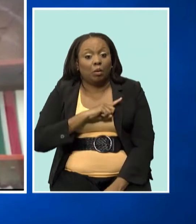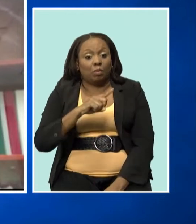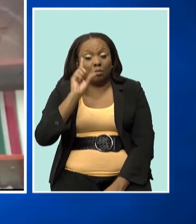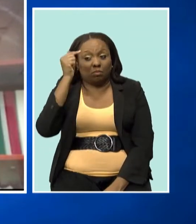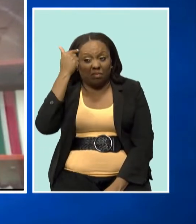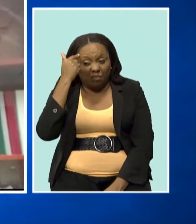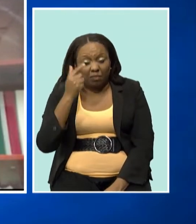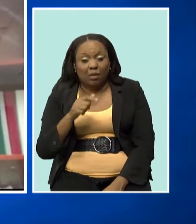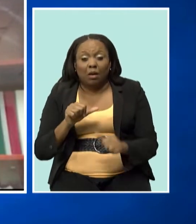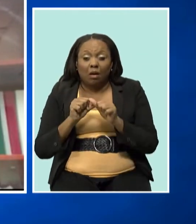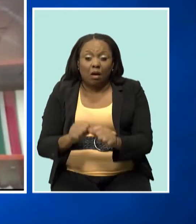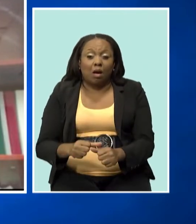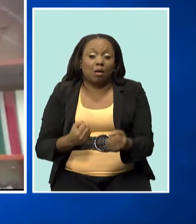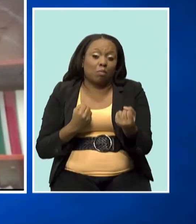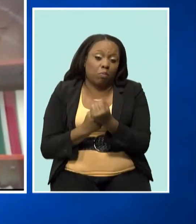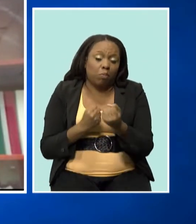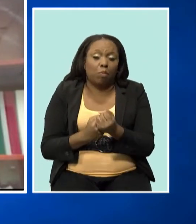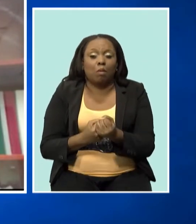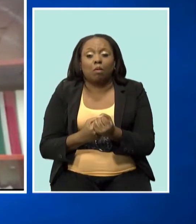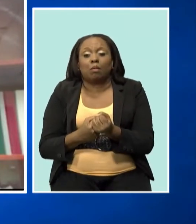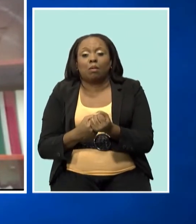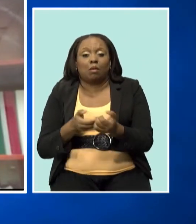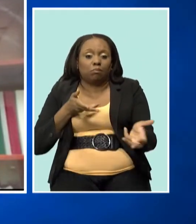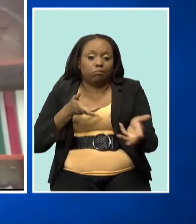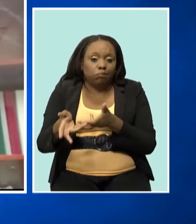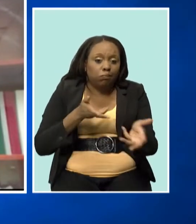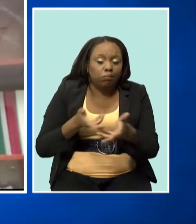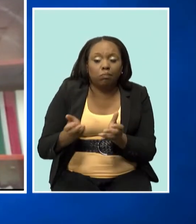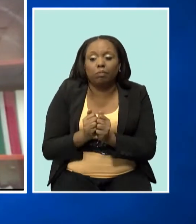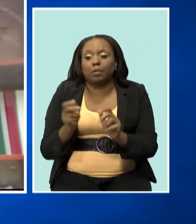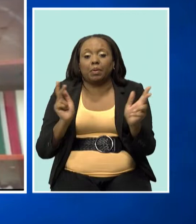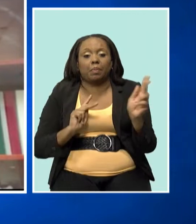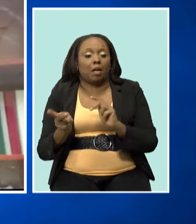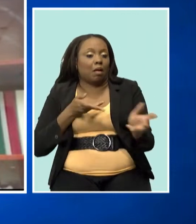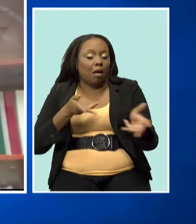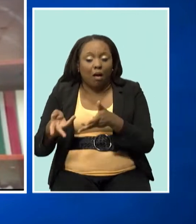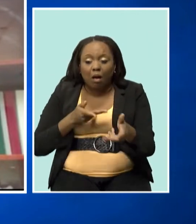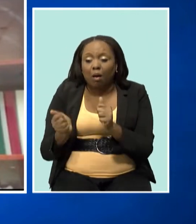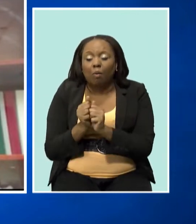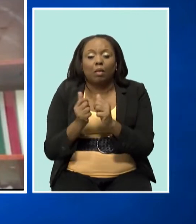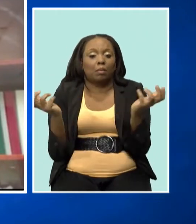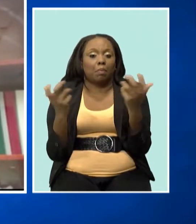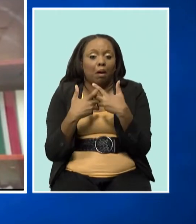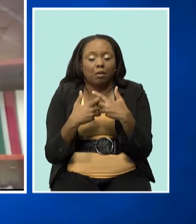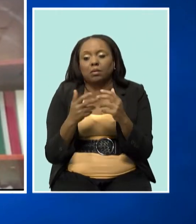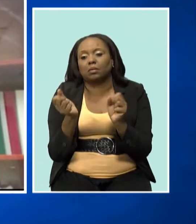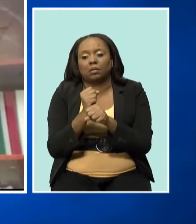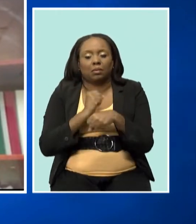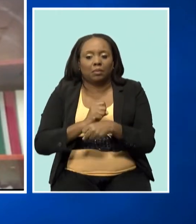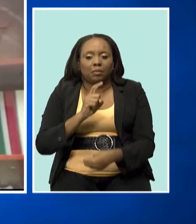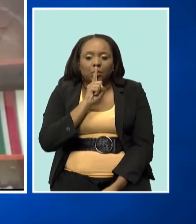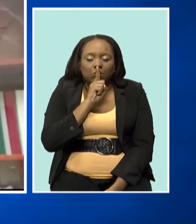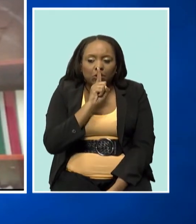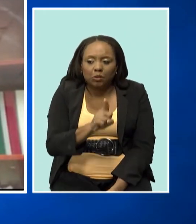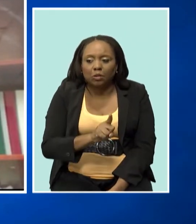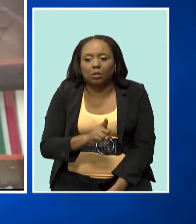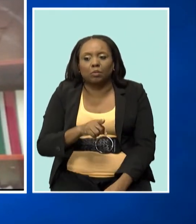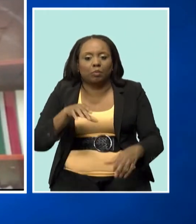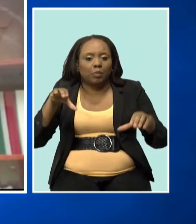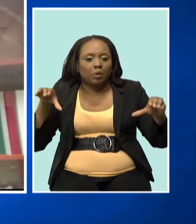Labour, Social Security and the Third Sector, on the 30th anniversary of the signing of the first protocol by social partners back